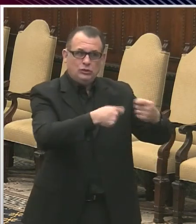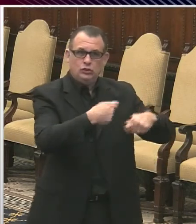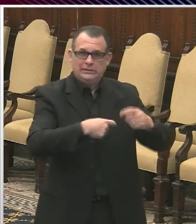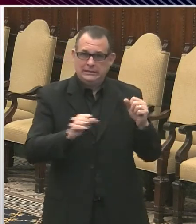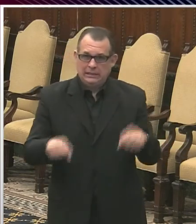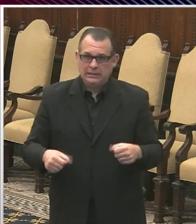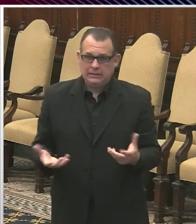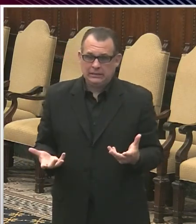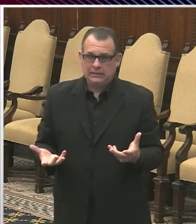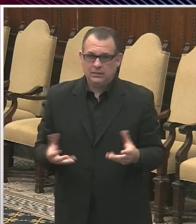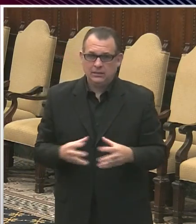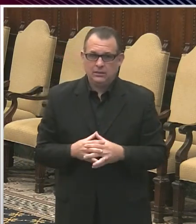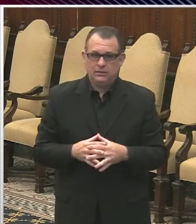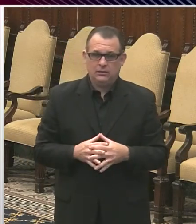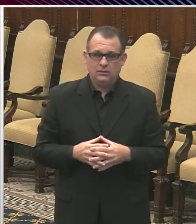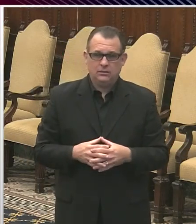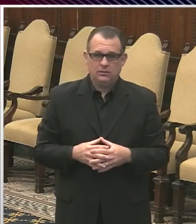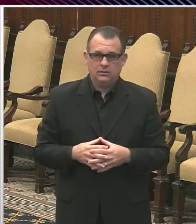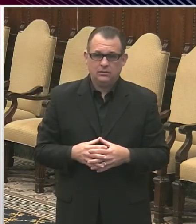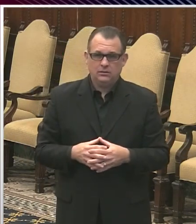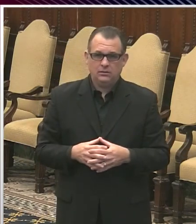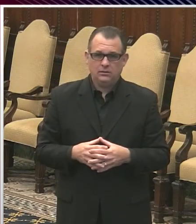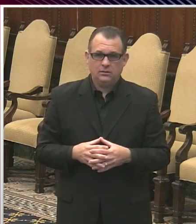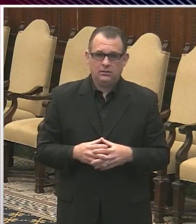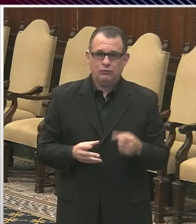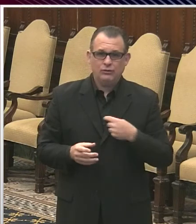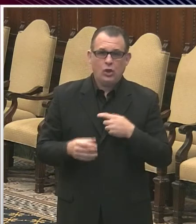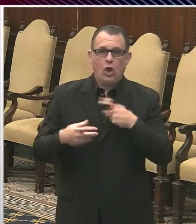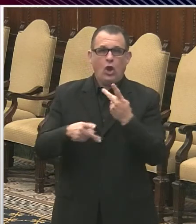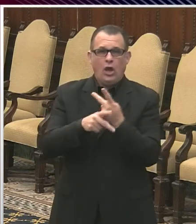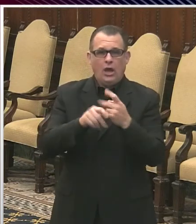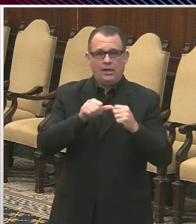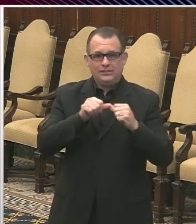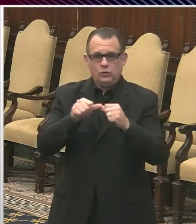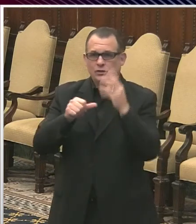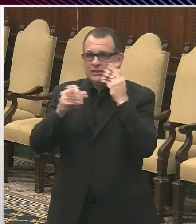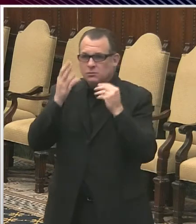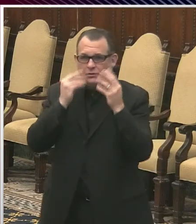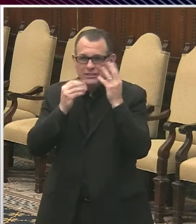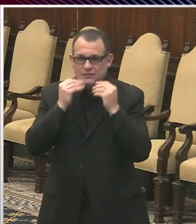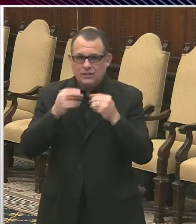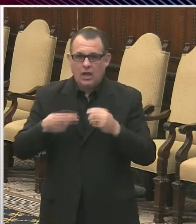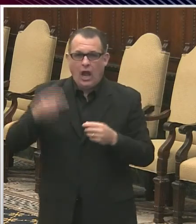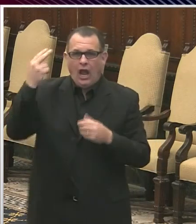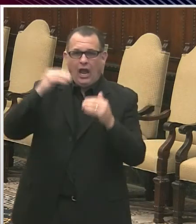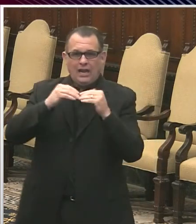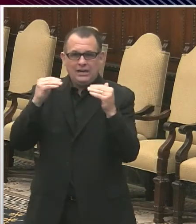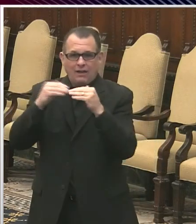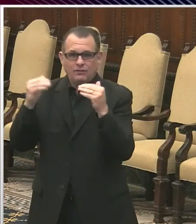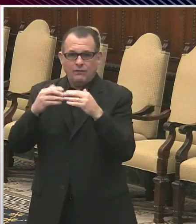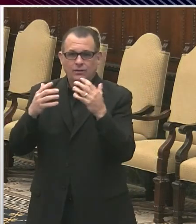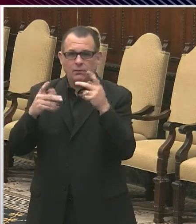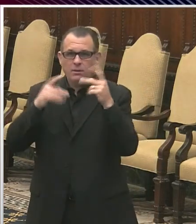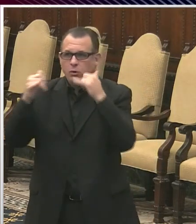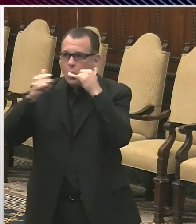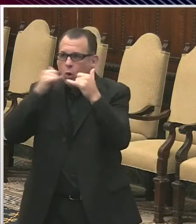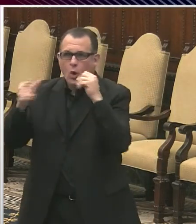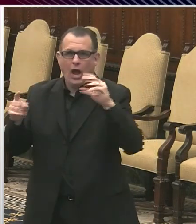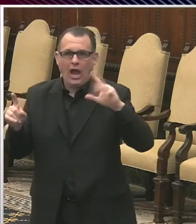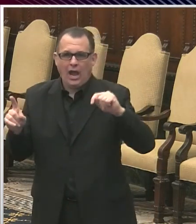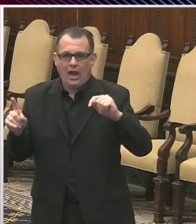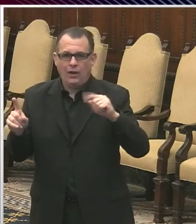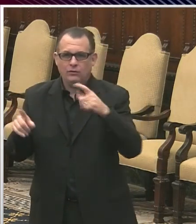to bring on temporary workers. We are continuing to experience high levels of call out. And certainly if we're able